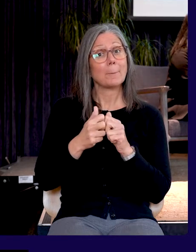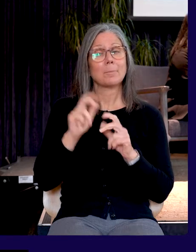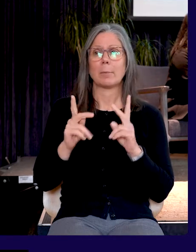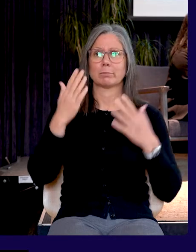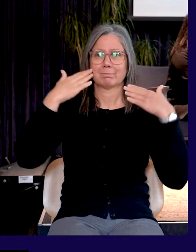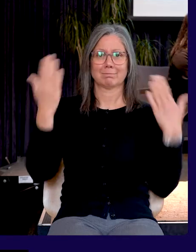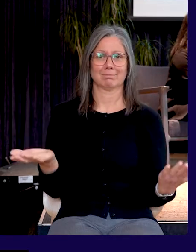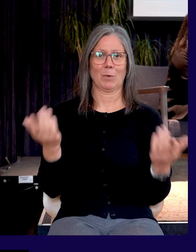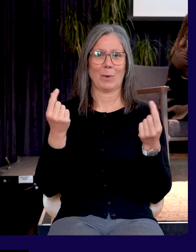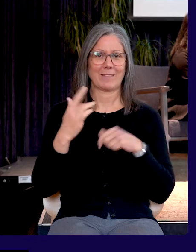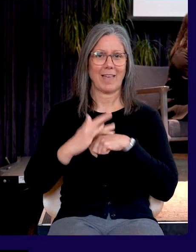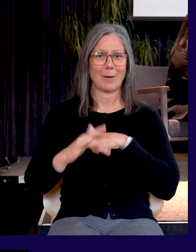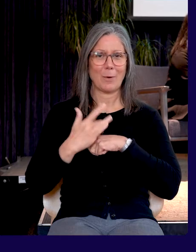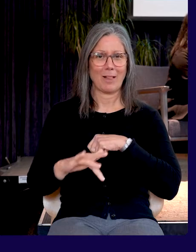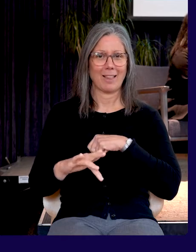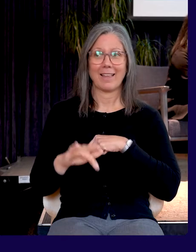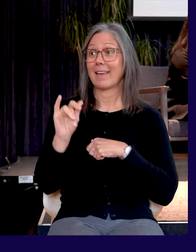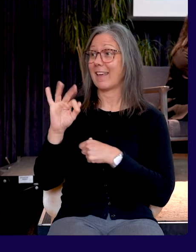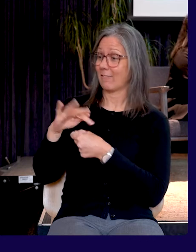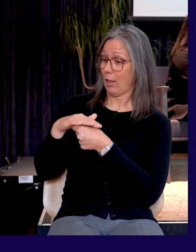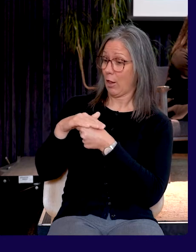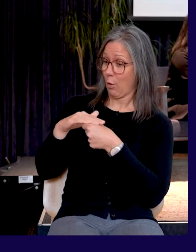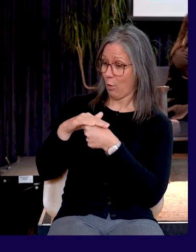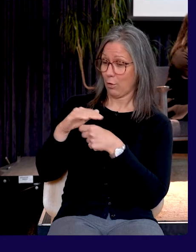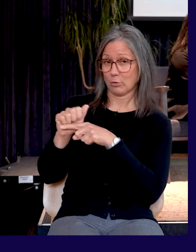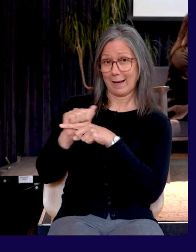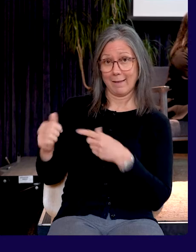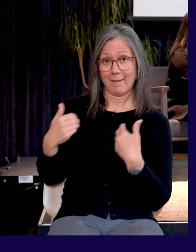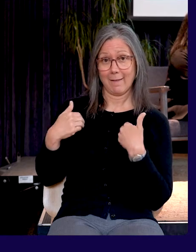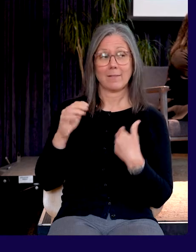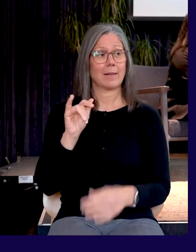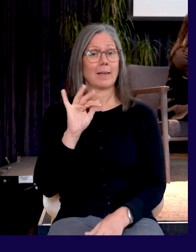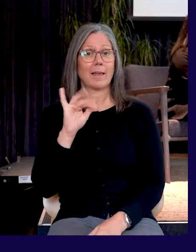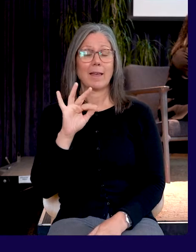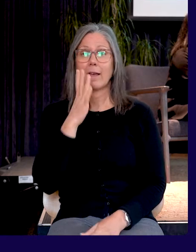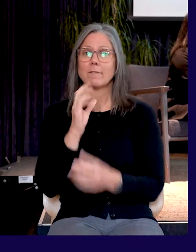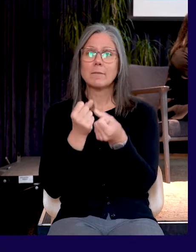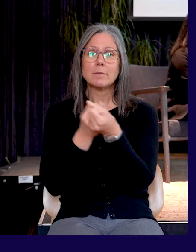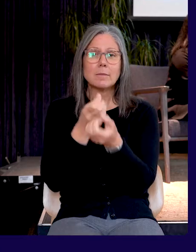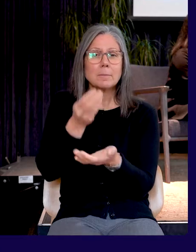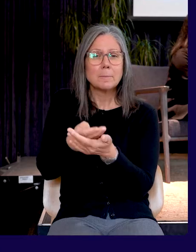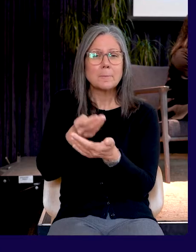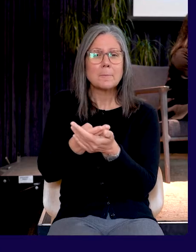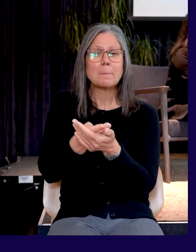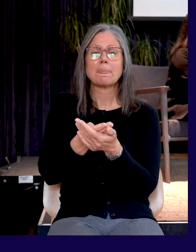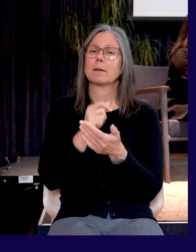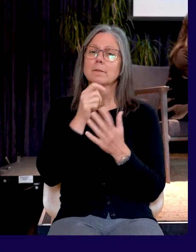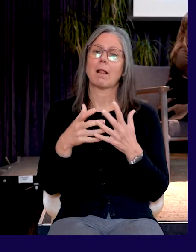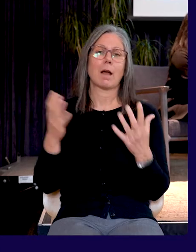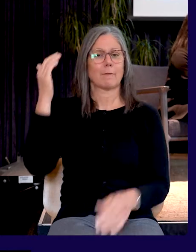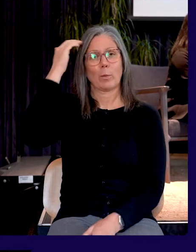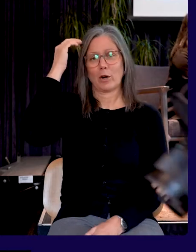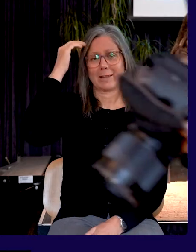aren't aware of what's available to them, whether it's locally, whether it's subsidized, or there's just not a lot of